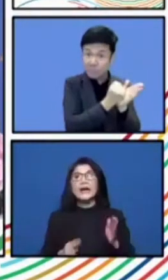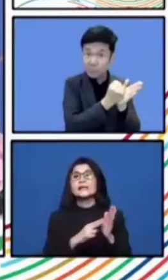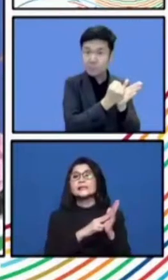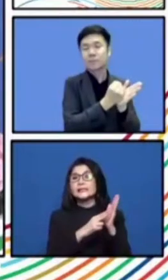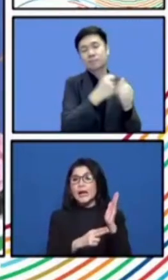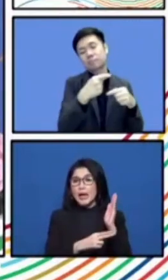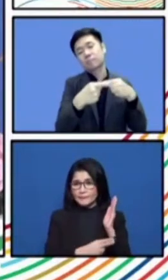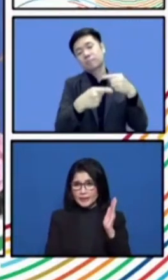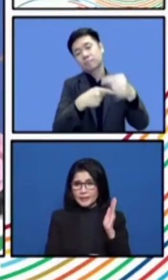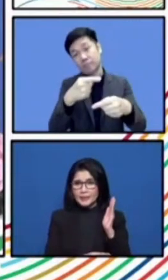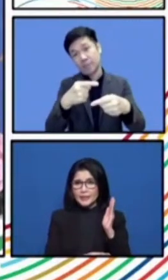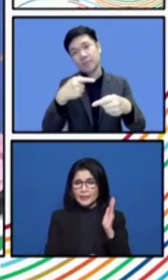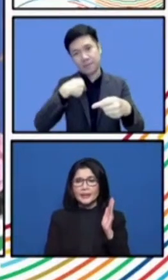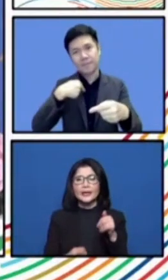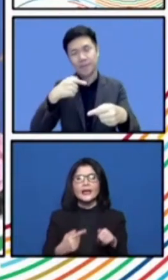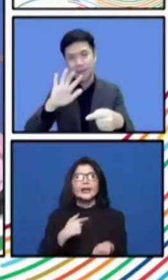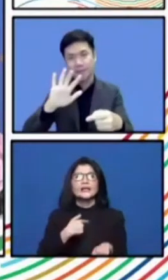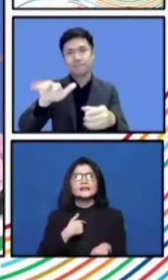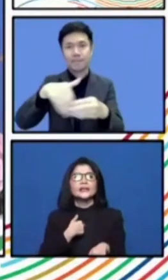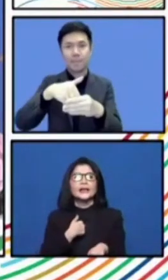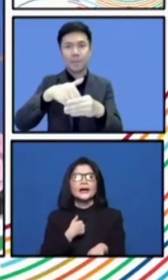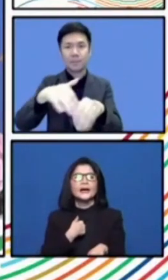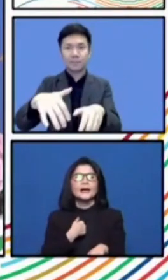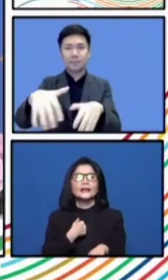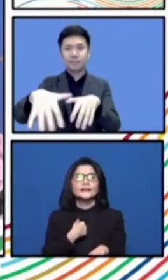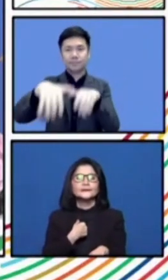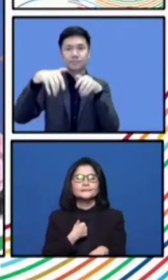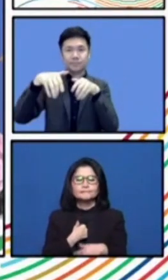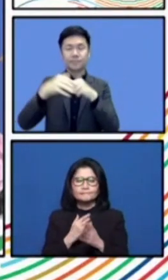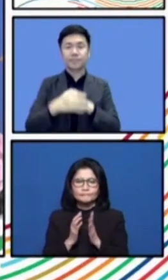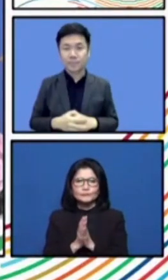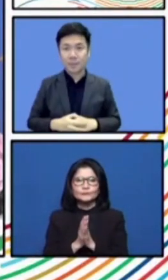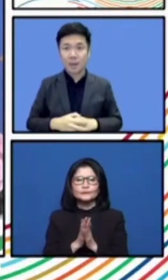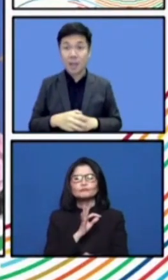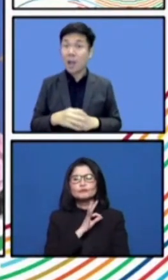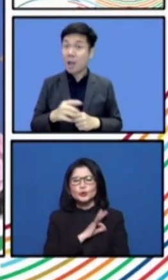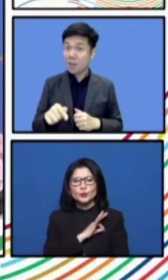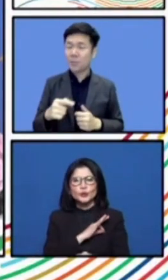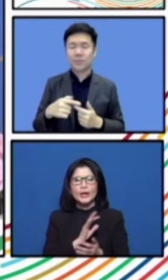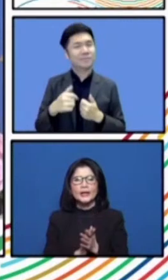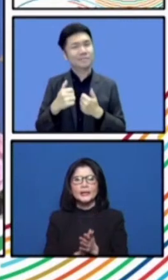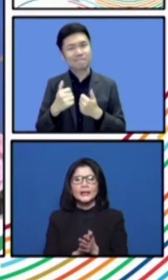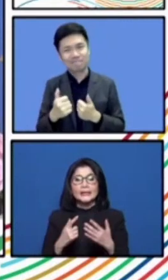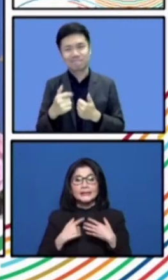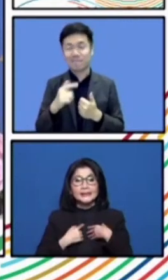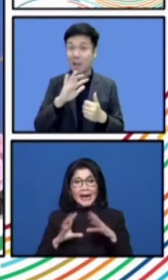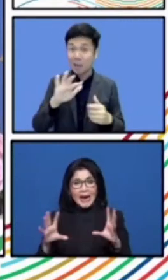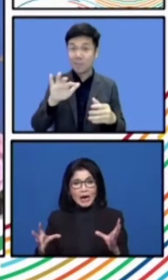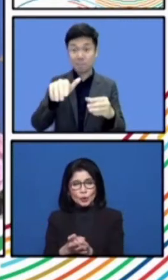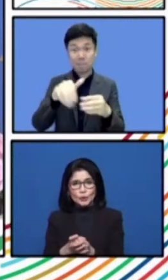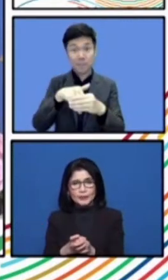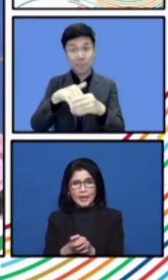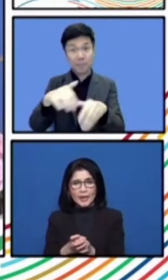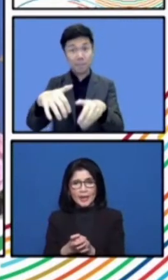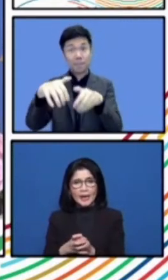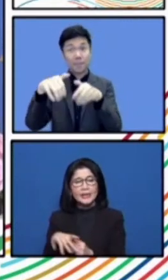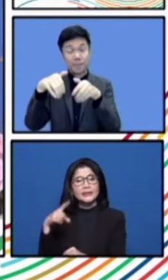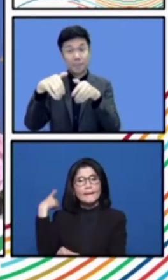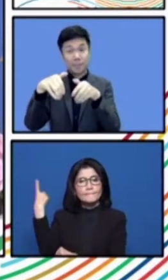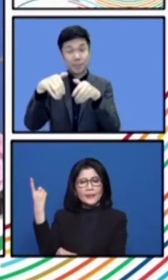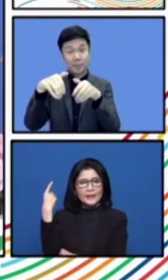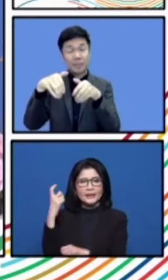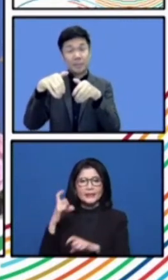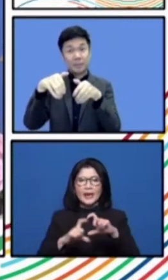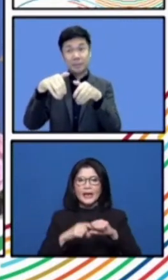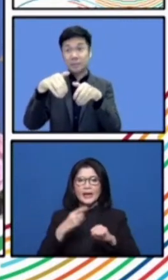I'm quite fortunate to become member of the Senate right in the